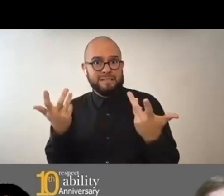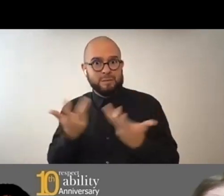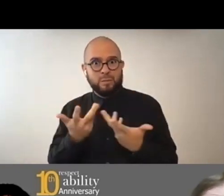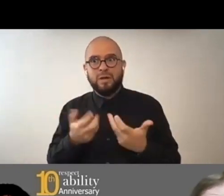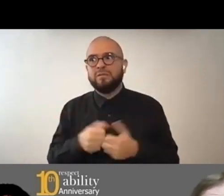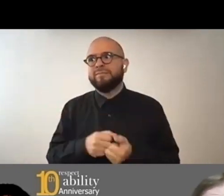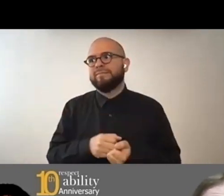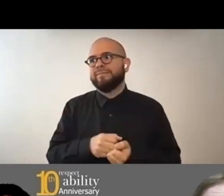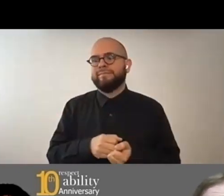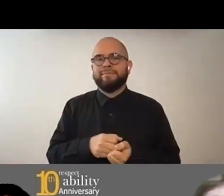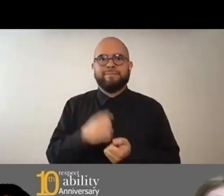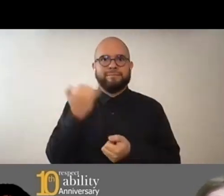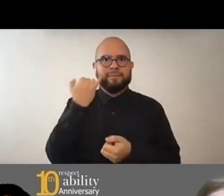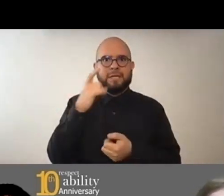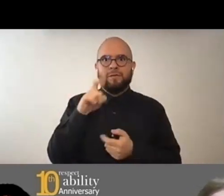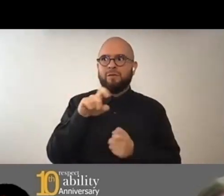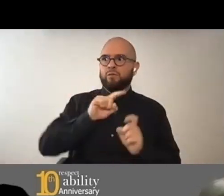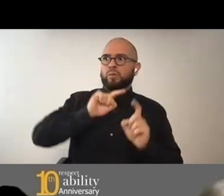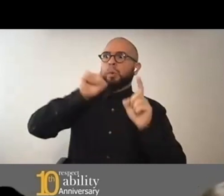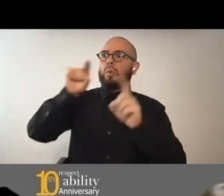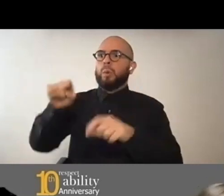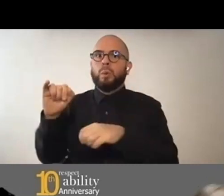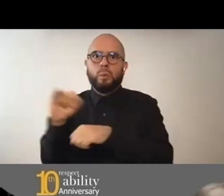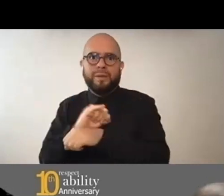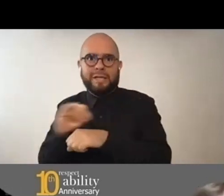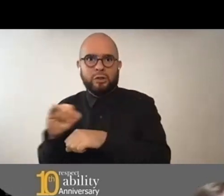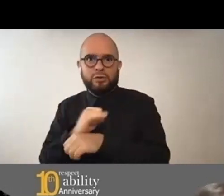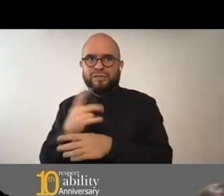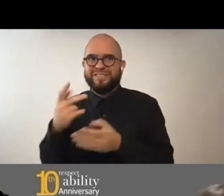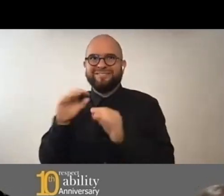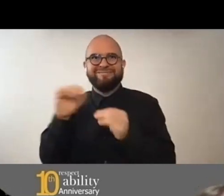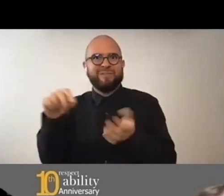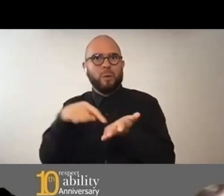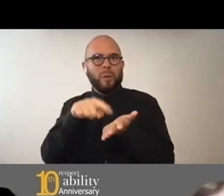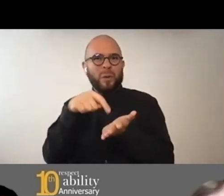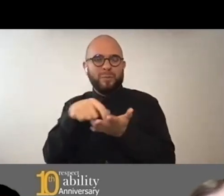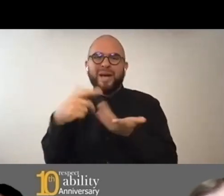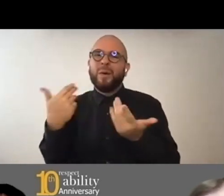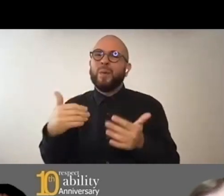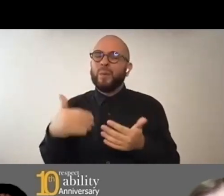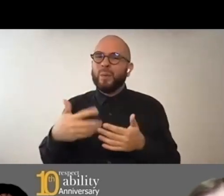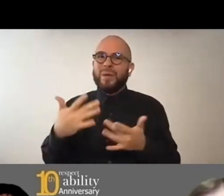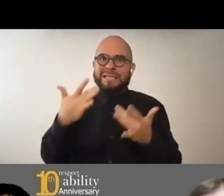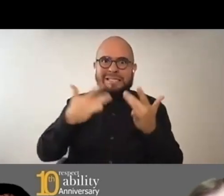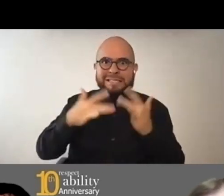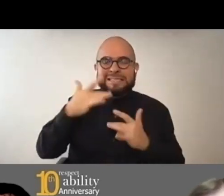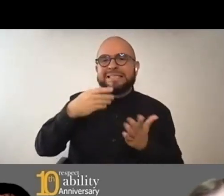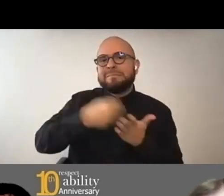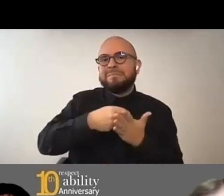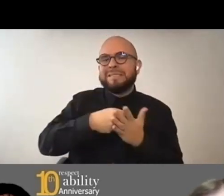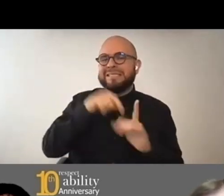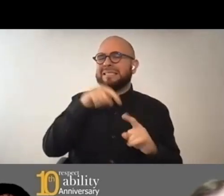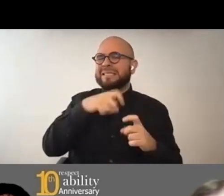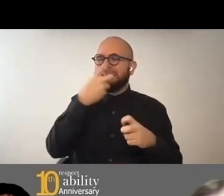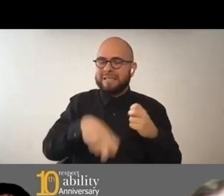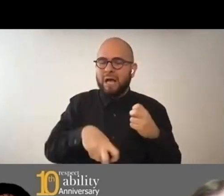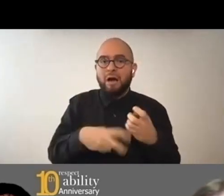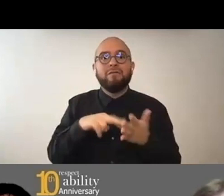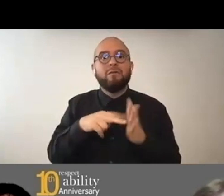going to such an internship. For me, I had to fundraise for personal care. I had